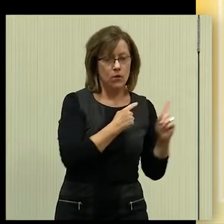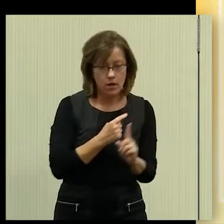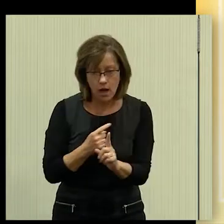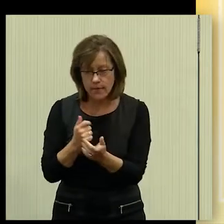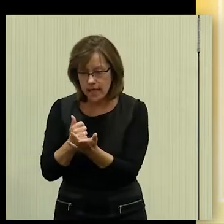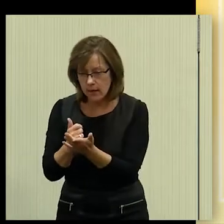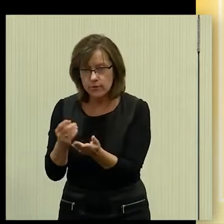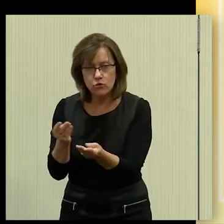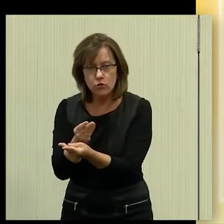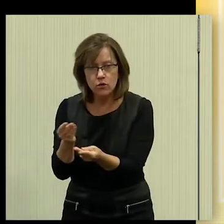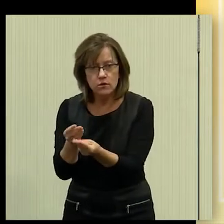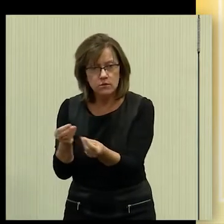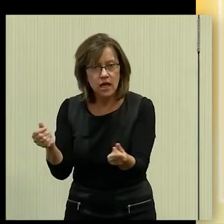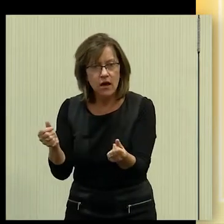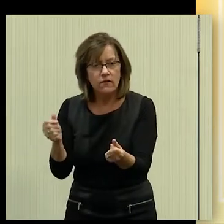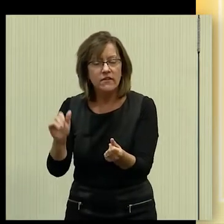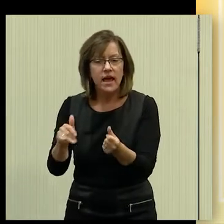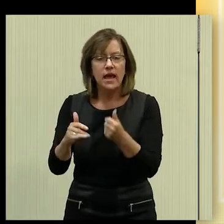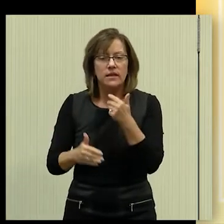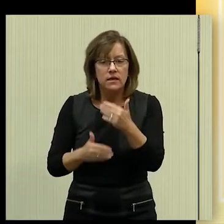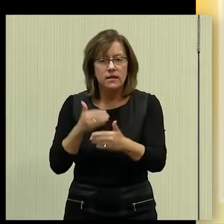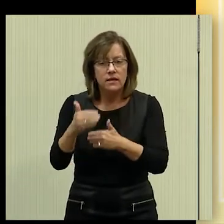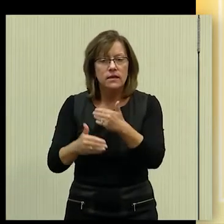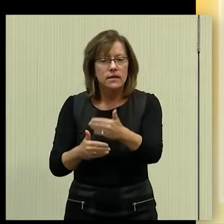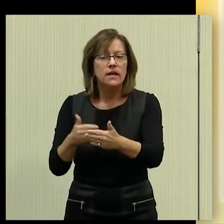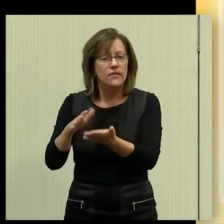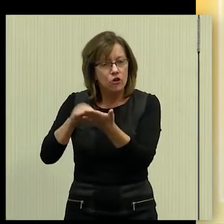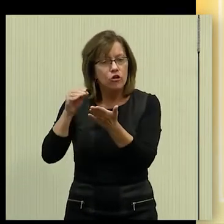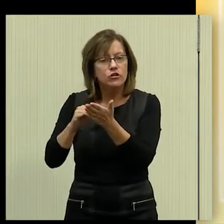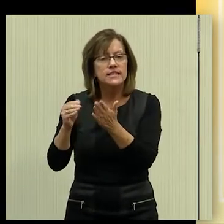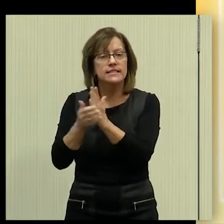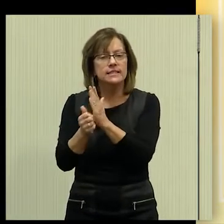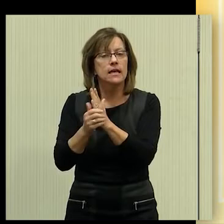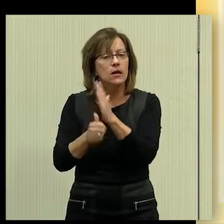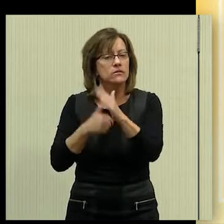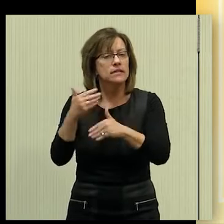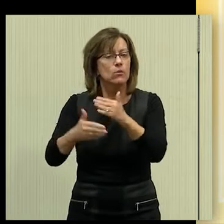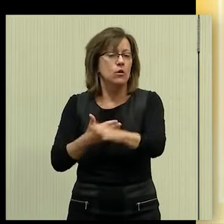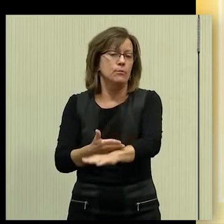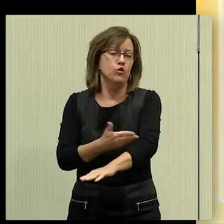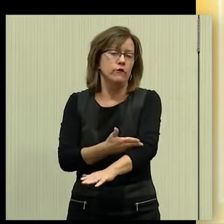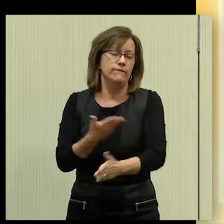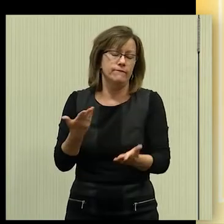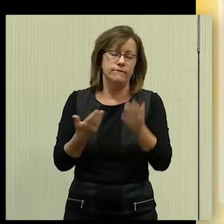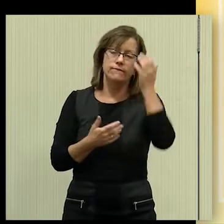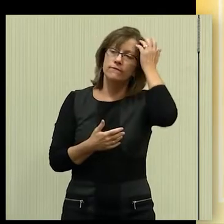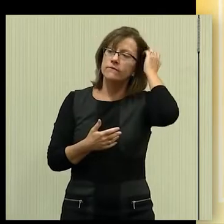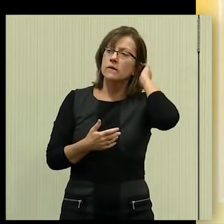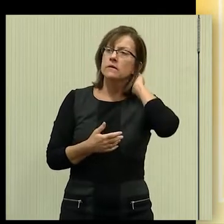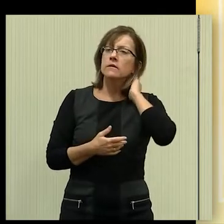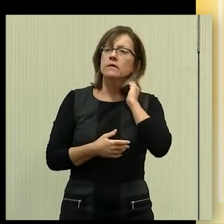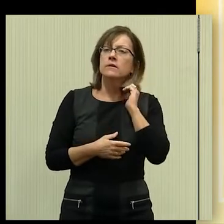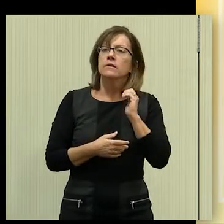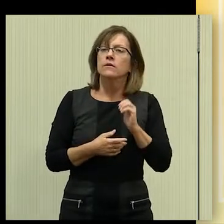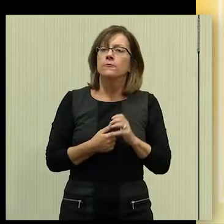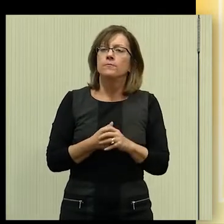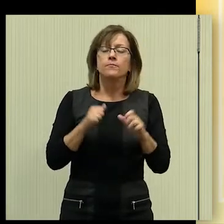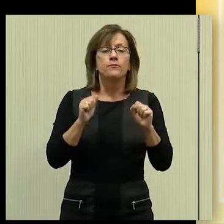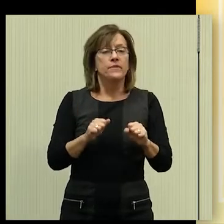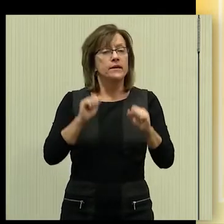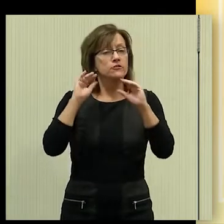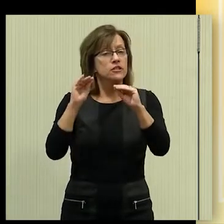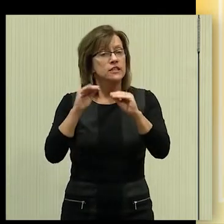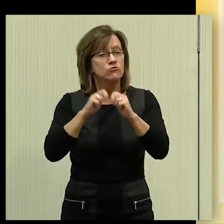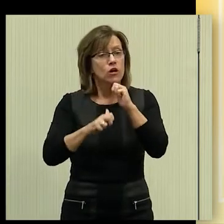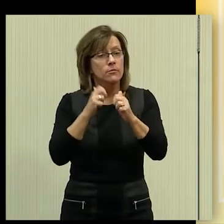idea that you'll move back further as they gain the skills. We talk about, in order to teach children